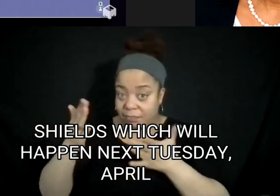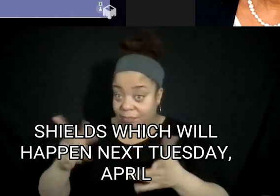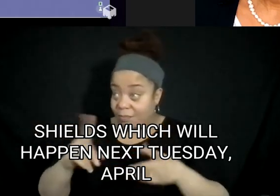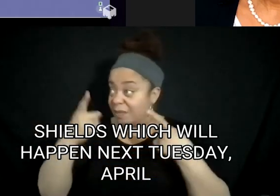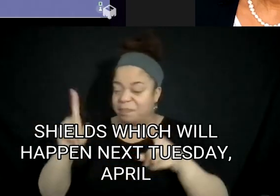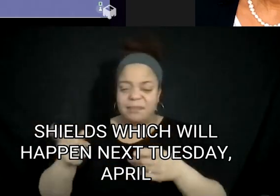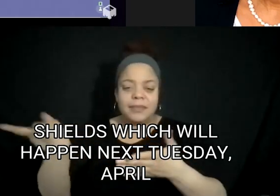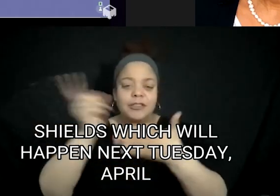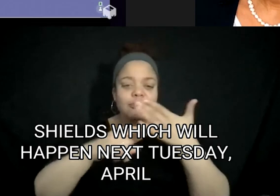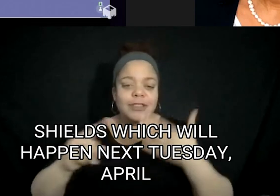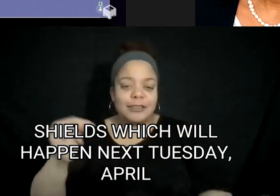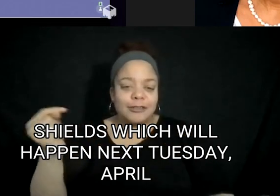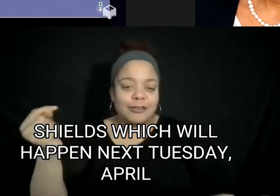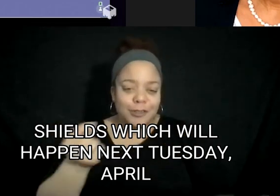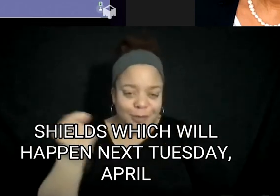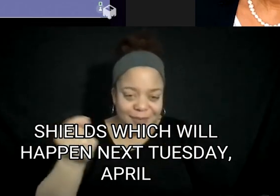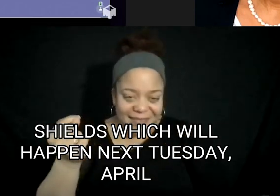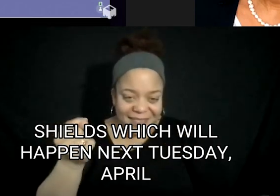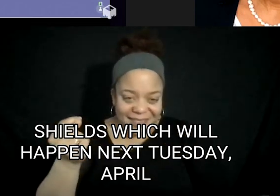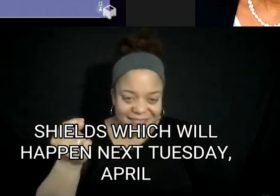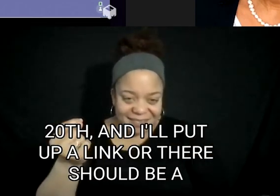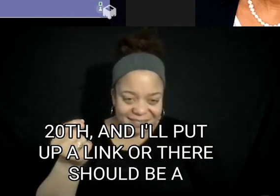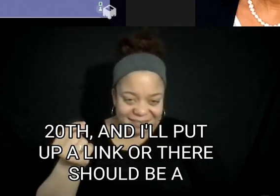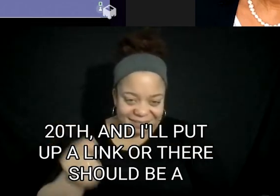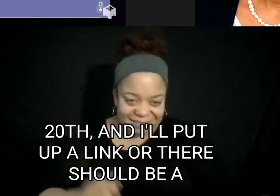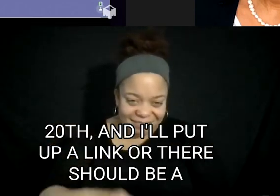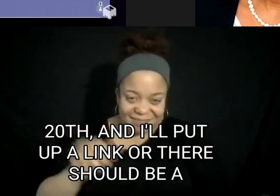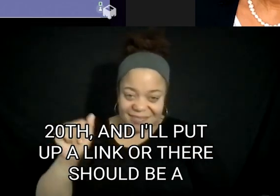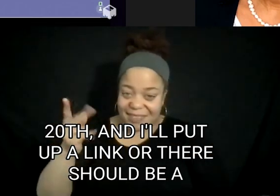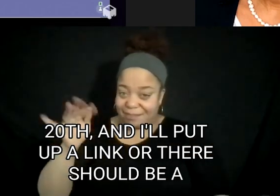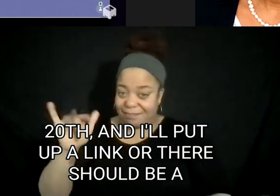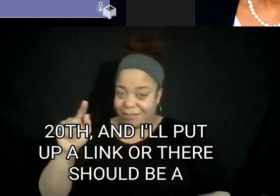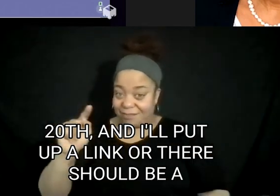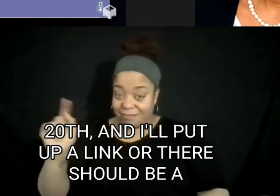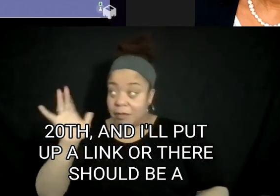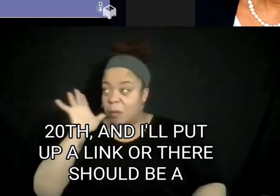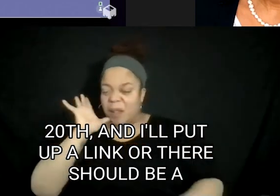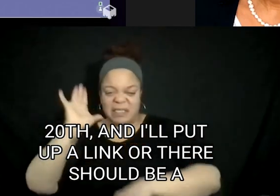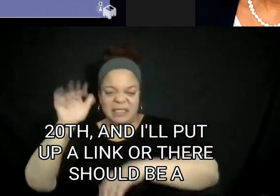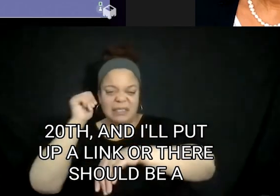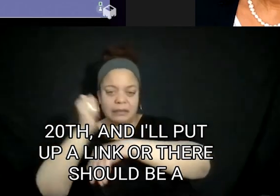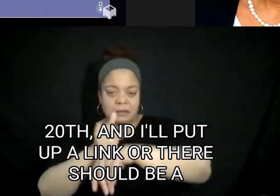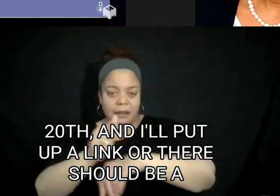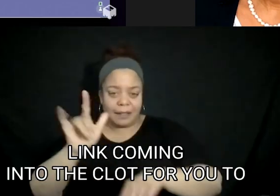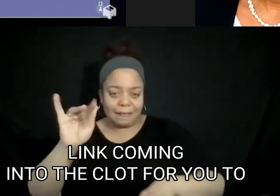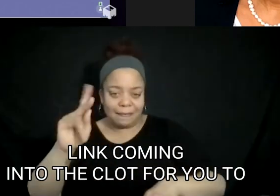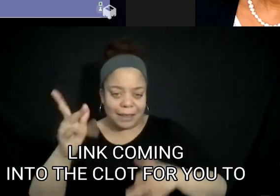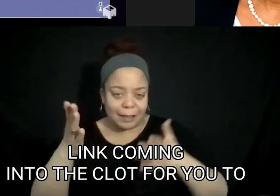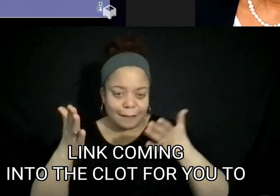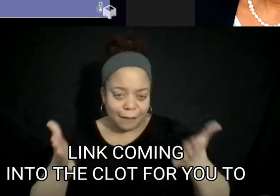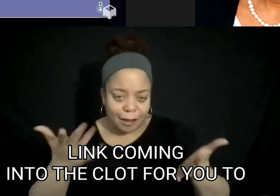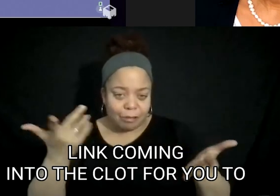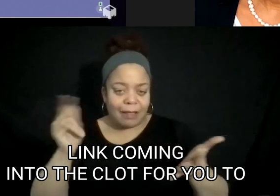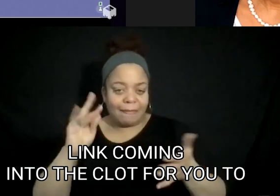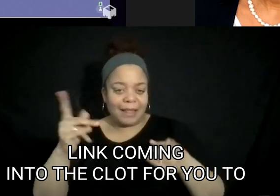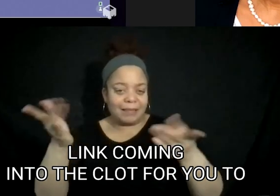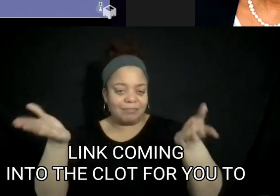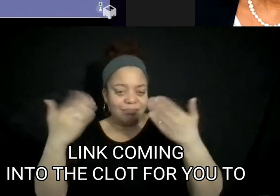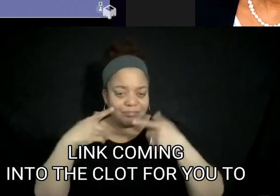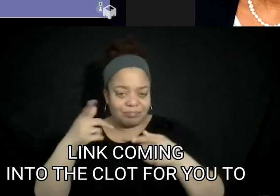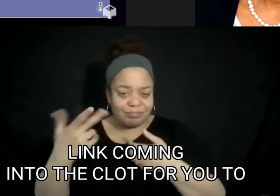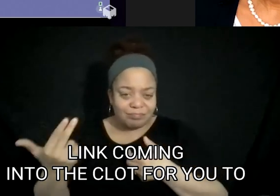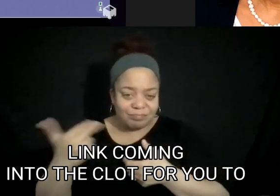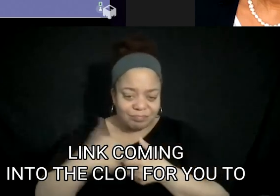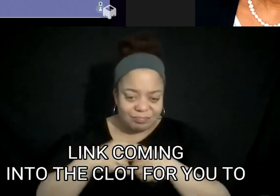link coming into the chat for you to RSVP for that workshop. It's happening next Tuesday. More videos would help for sure.